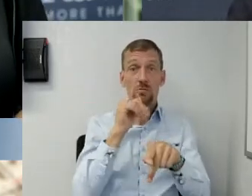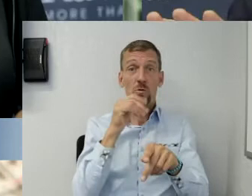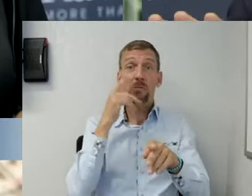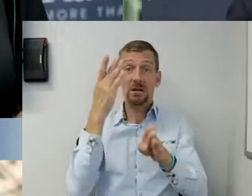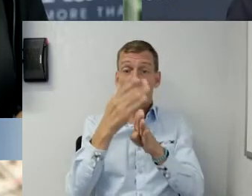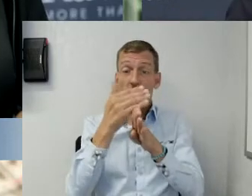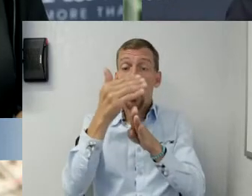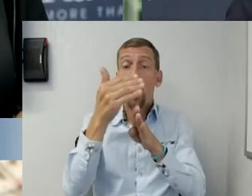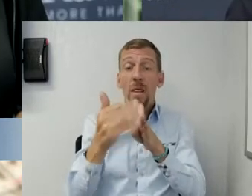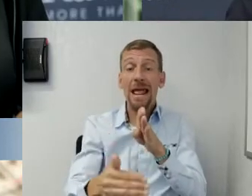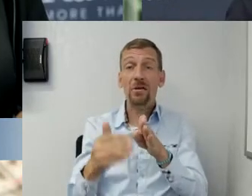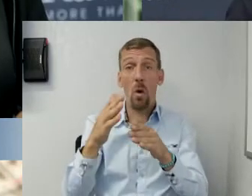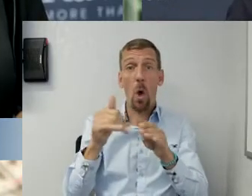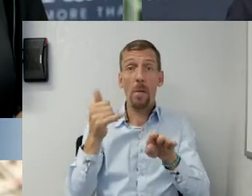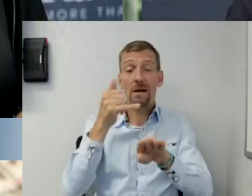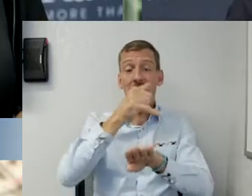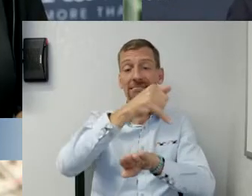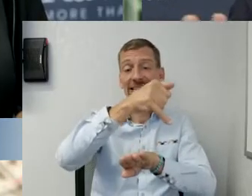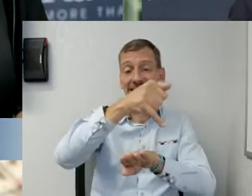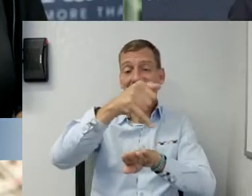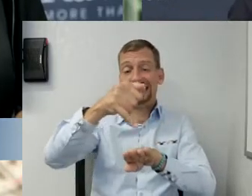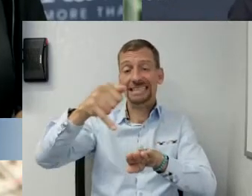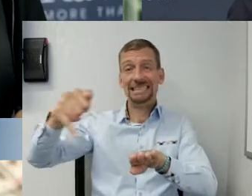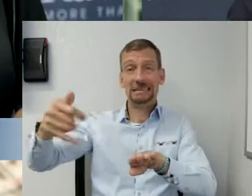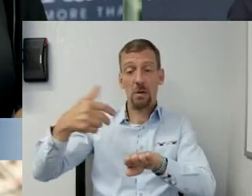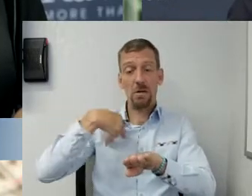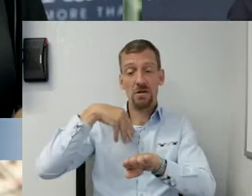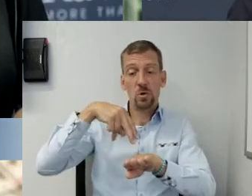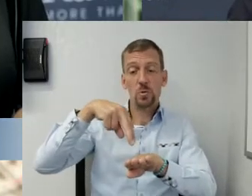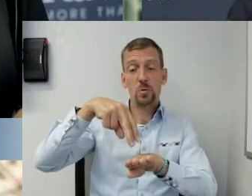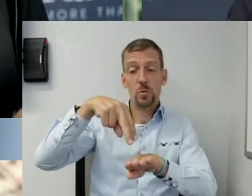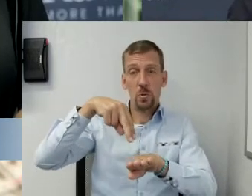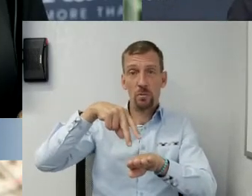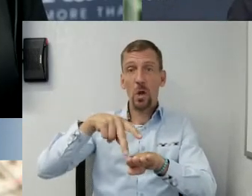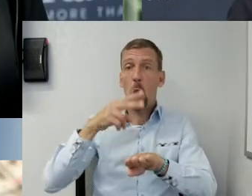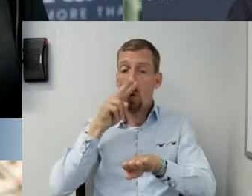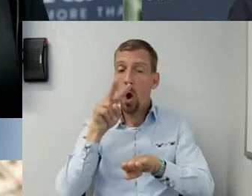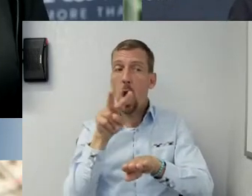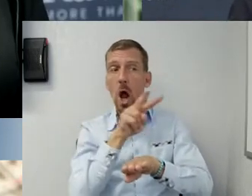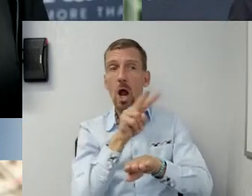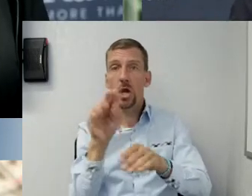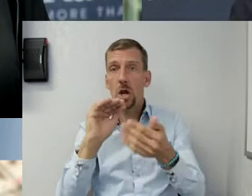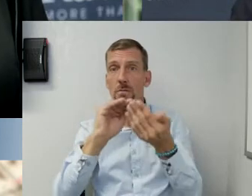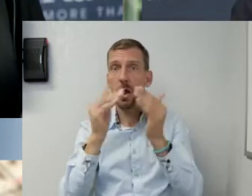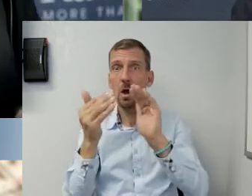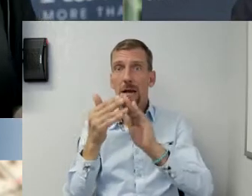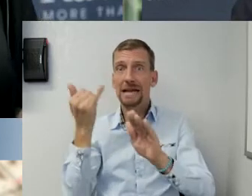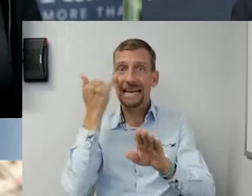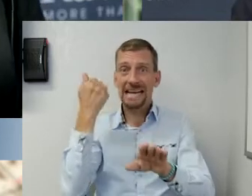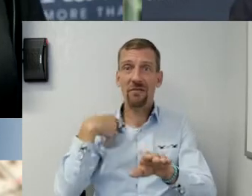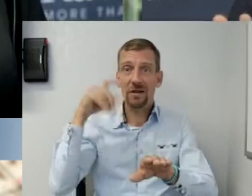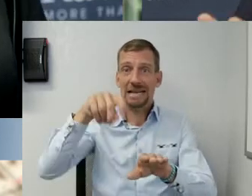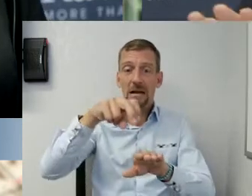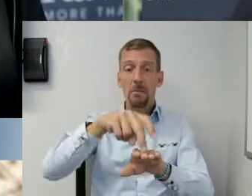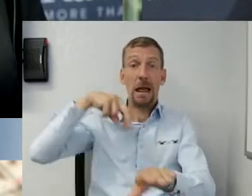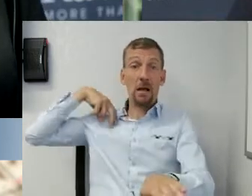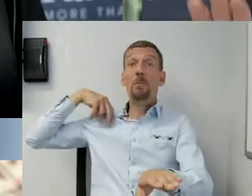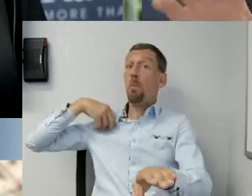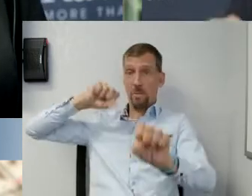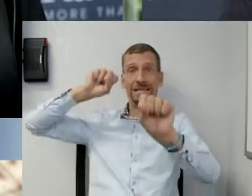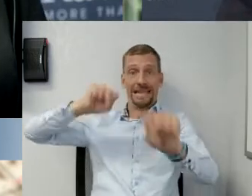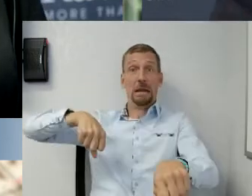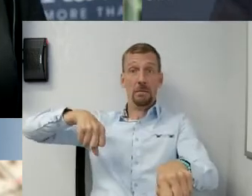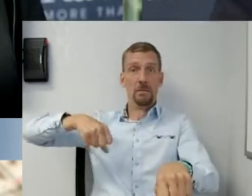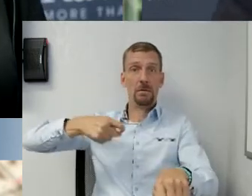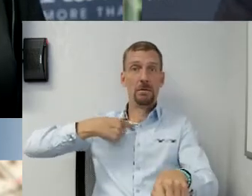edge to just again waiting, watching what's going on in the community, and if we need to ramp back, we could. I just